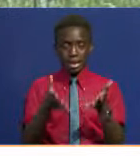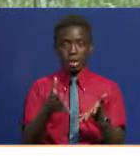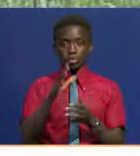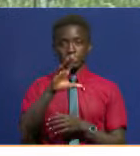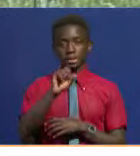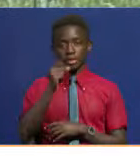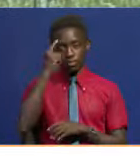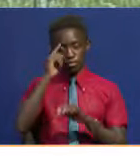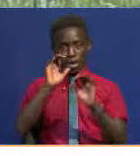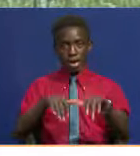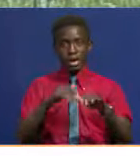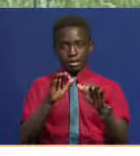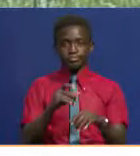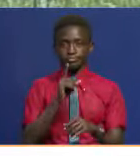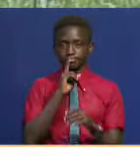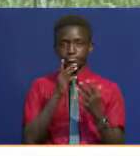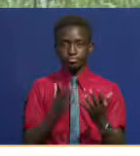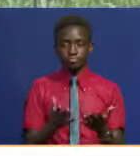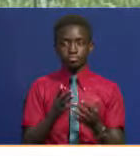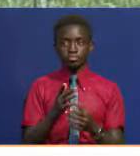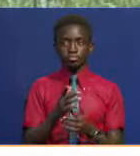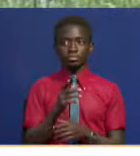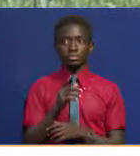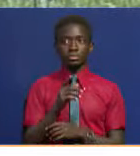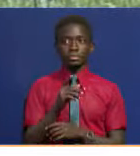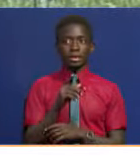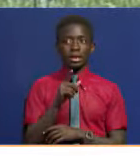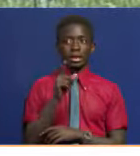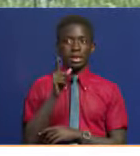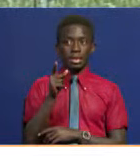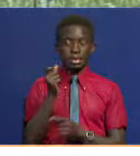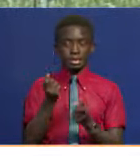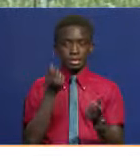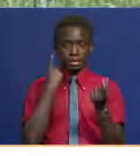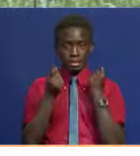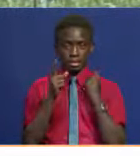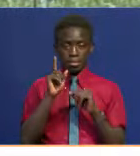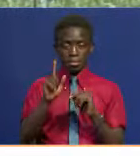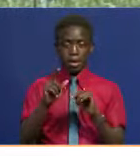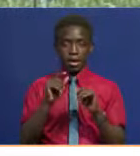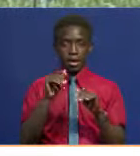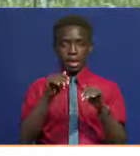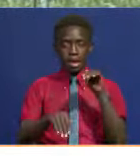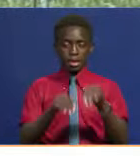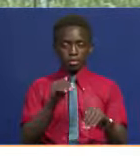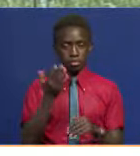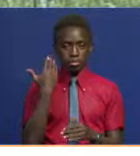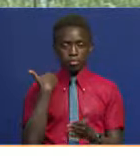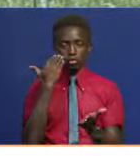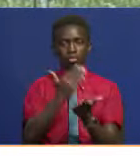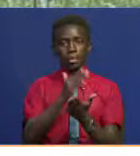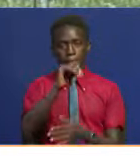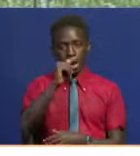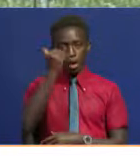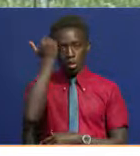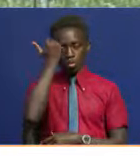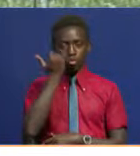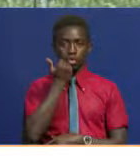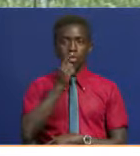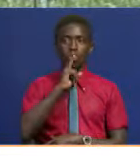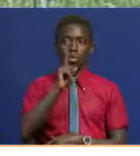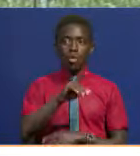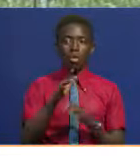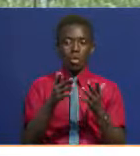Linturi says apart from Theta Tea Factory, whose elections were stopped by a court order, all other KTDA